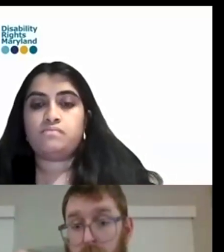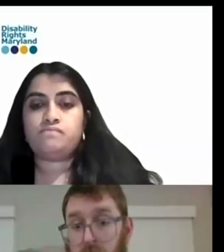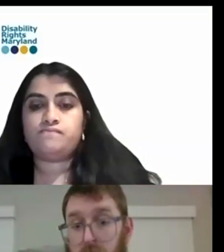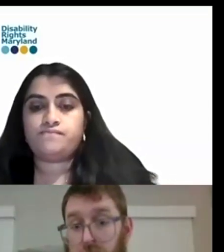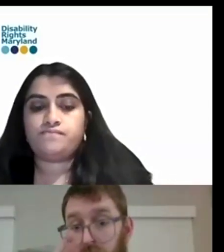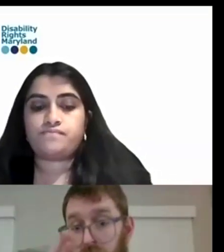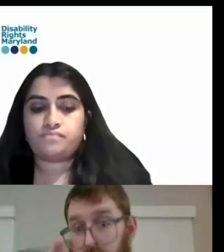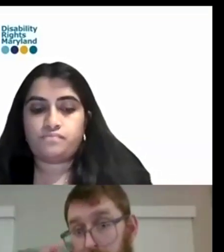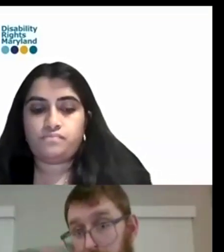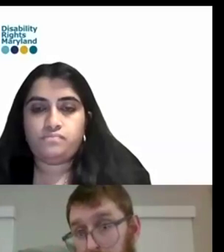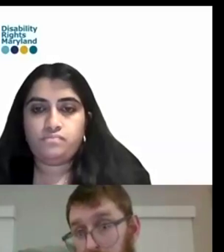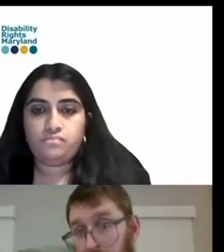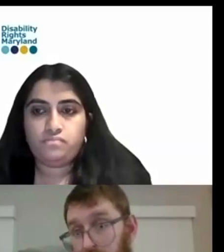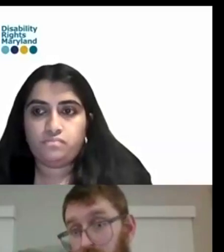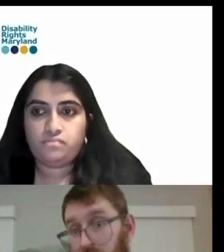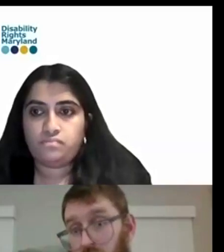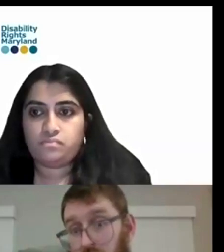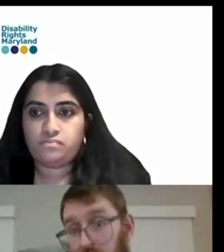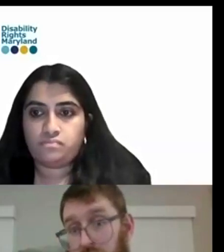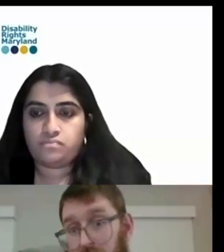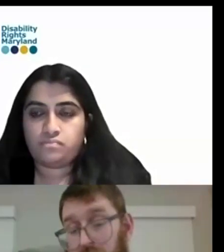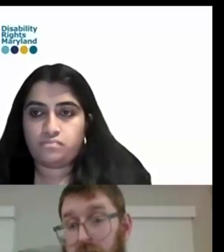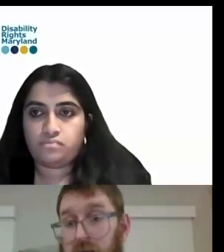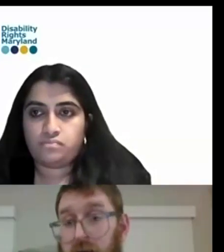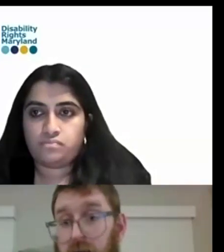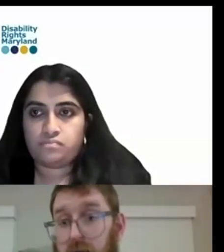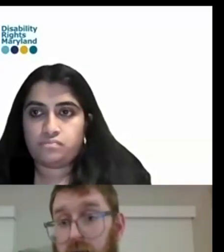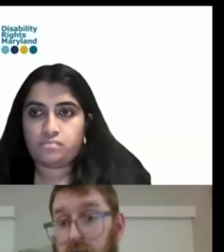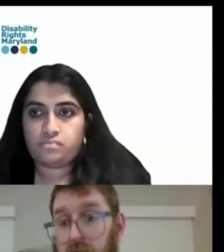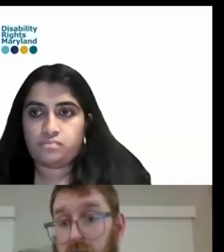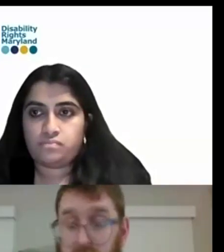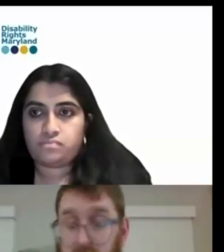screen. Click it on.